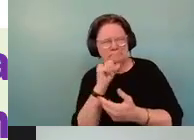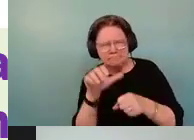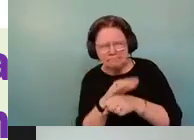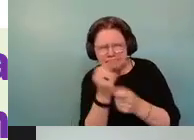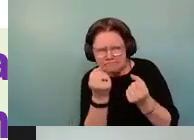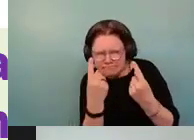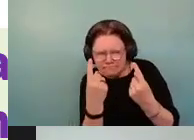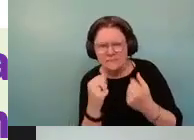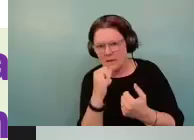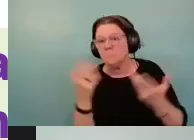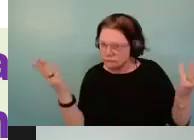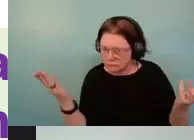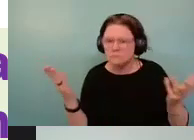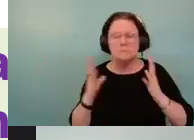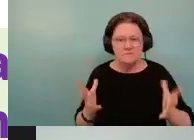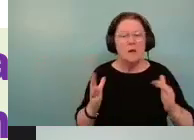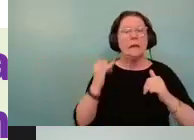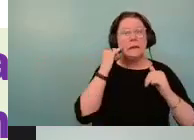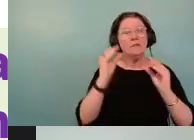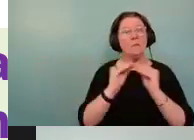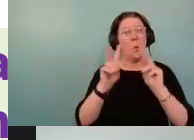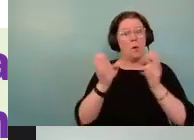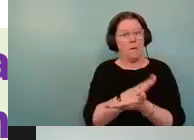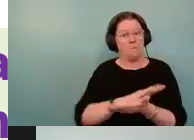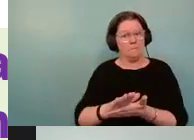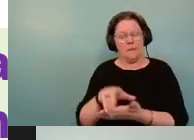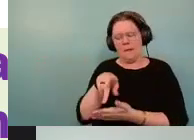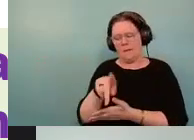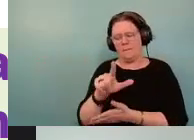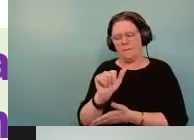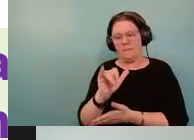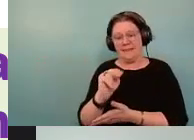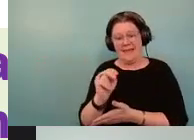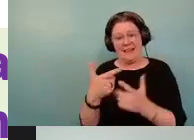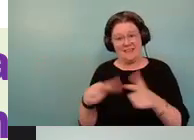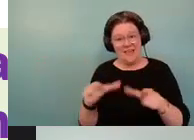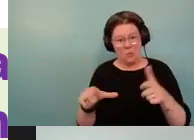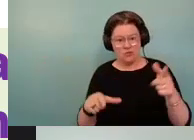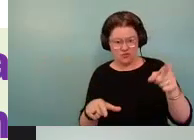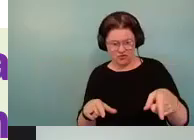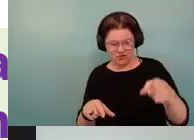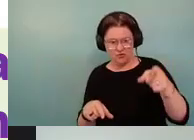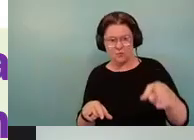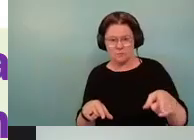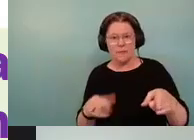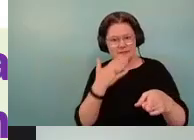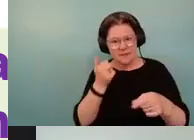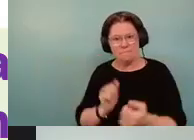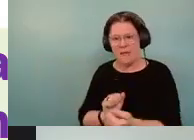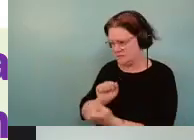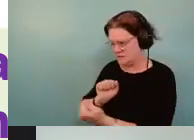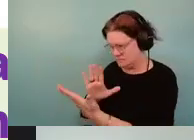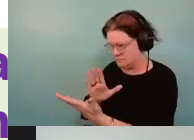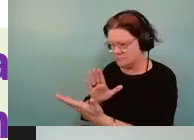sense. And using plain language, and we had talked a little bit about that before, is the best way to communicate